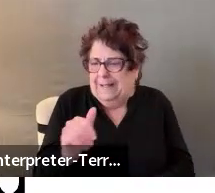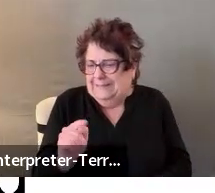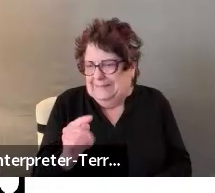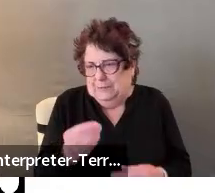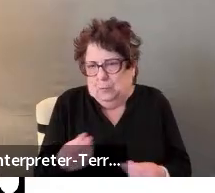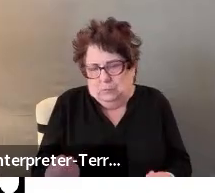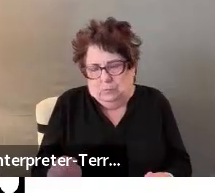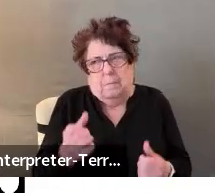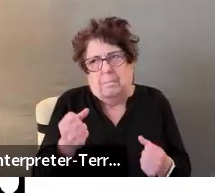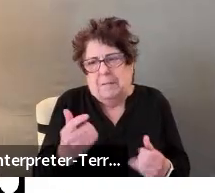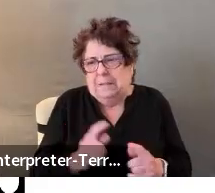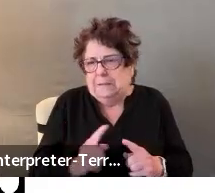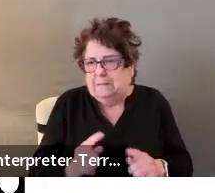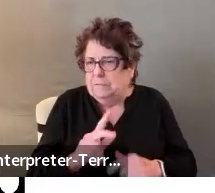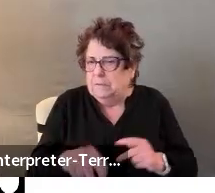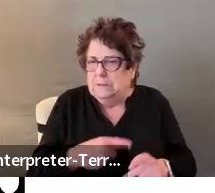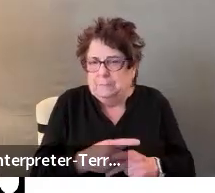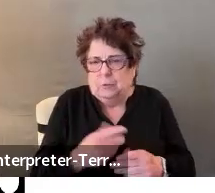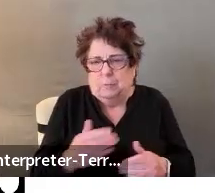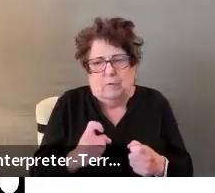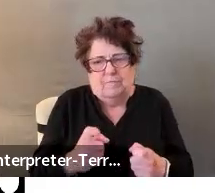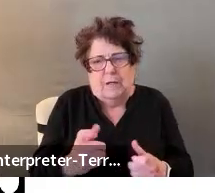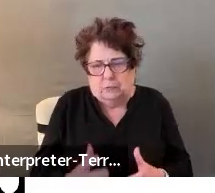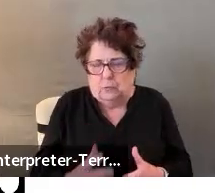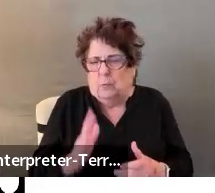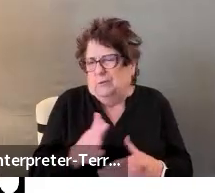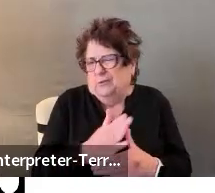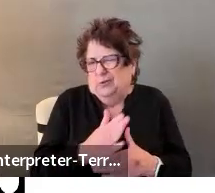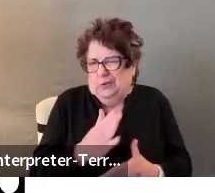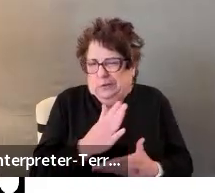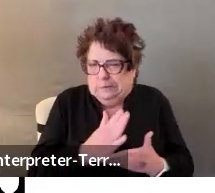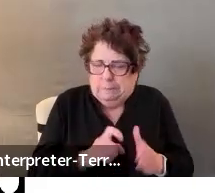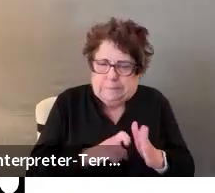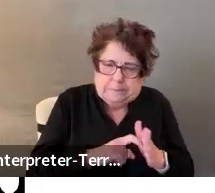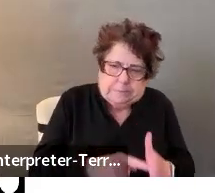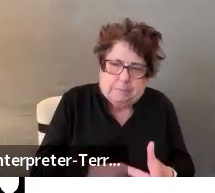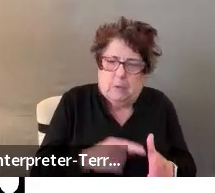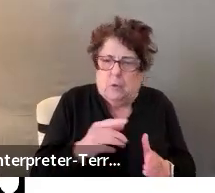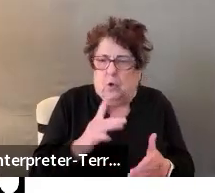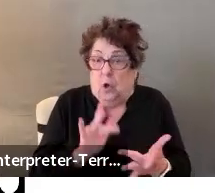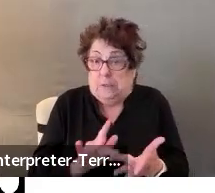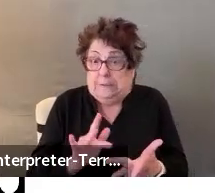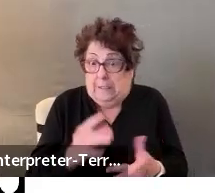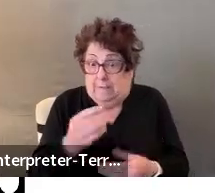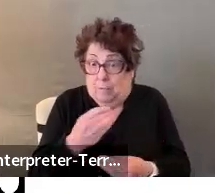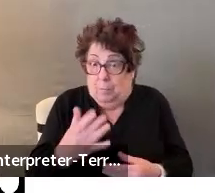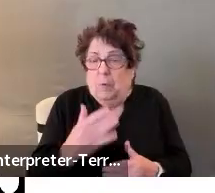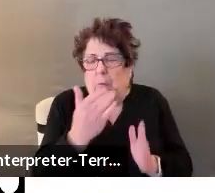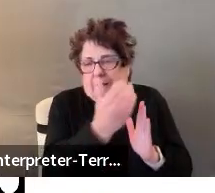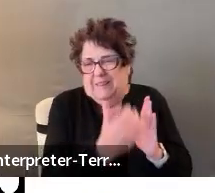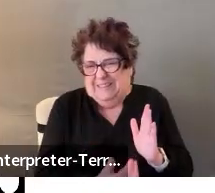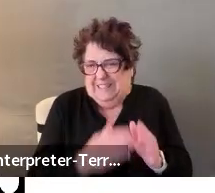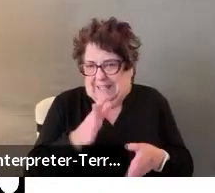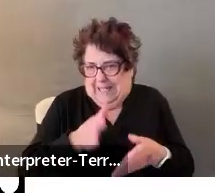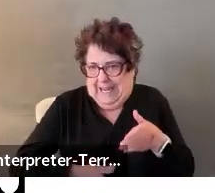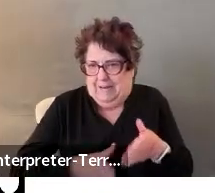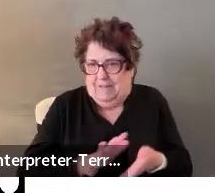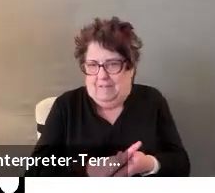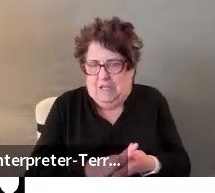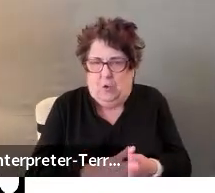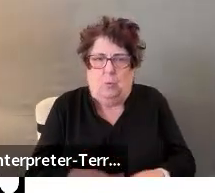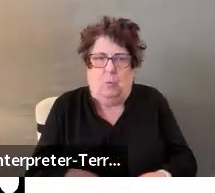many types of providers. We will share some examples and contact information will be listed at the end of the video.